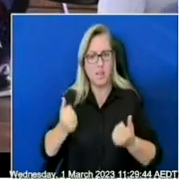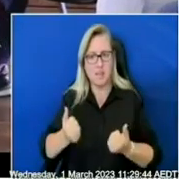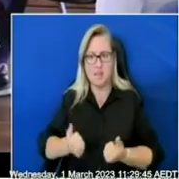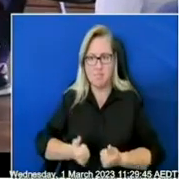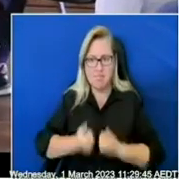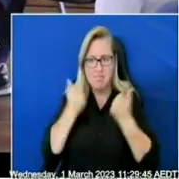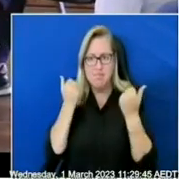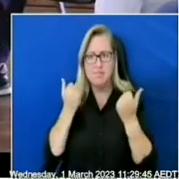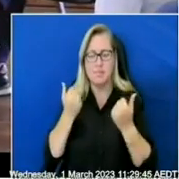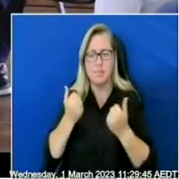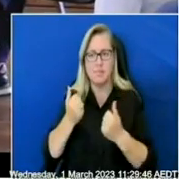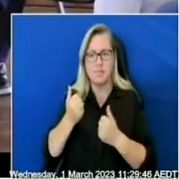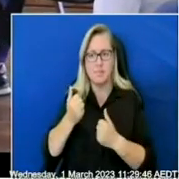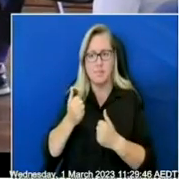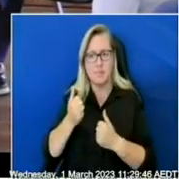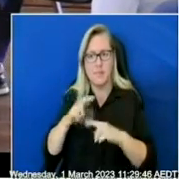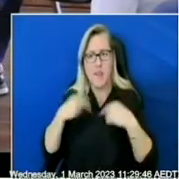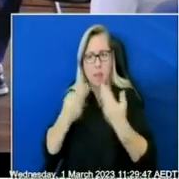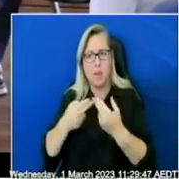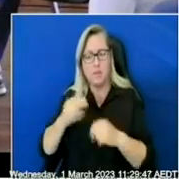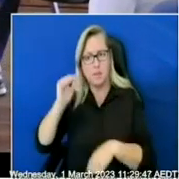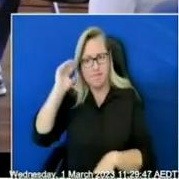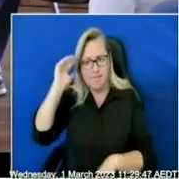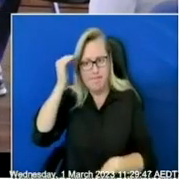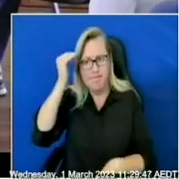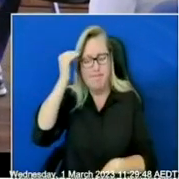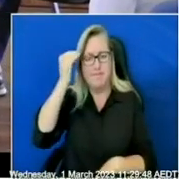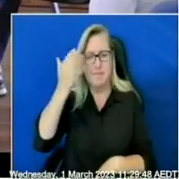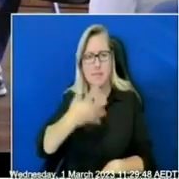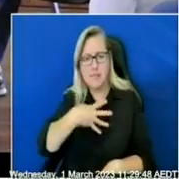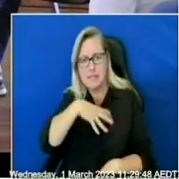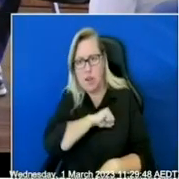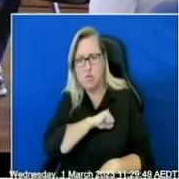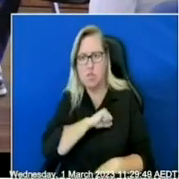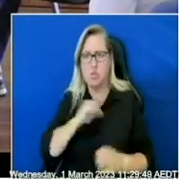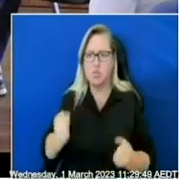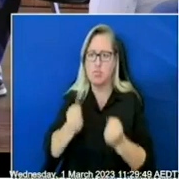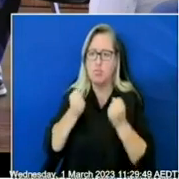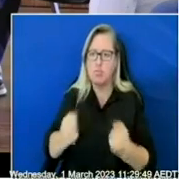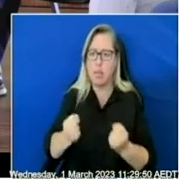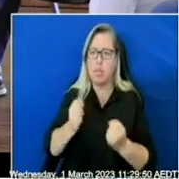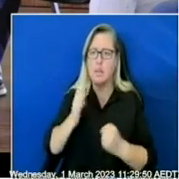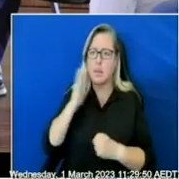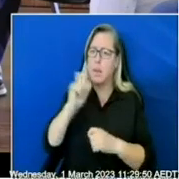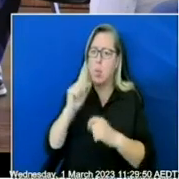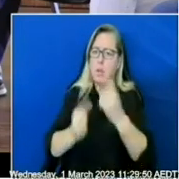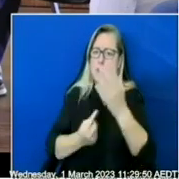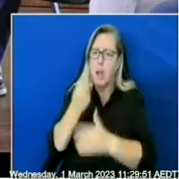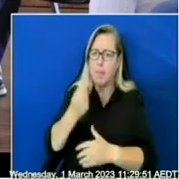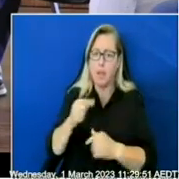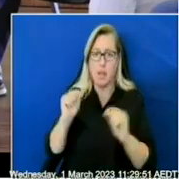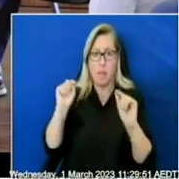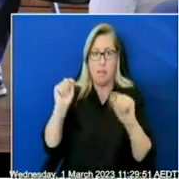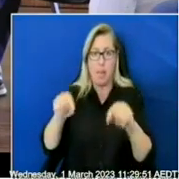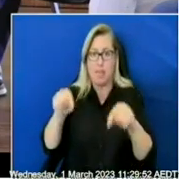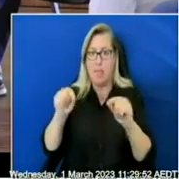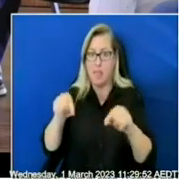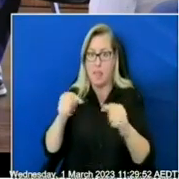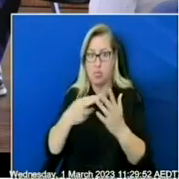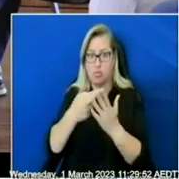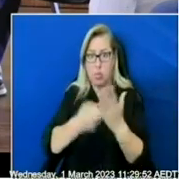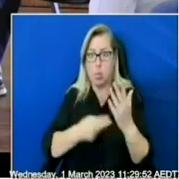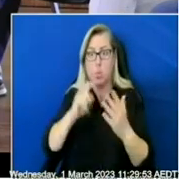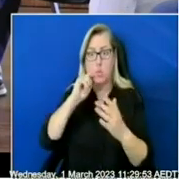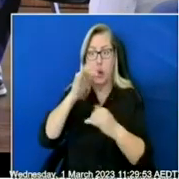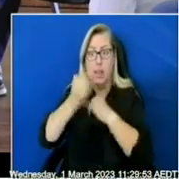regardless. But also, is this report going on an international level? Is Yoorrook going to report